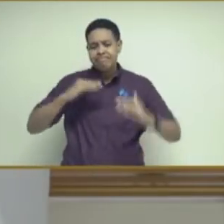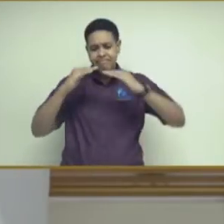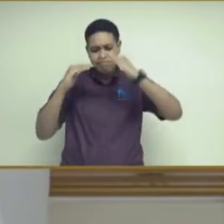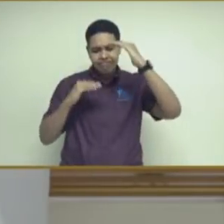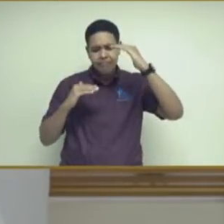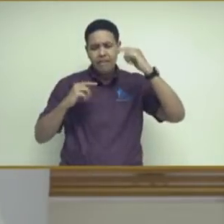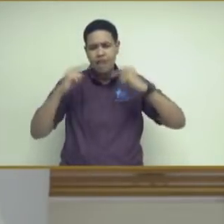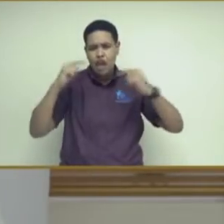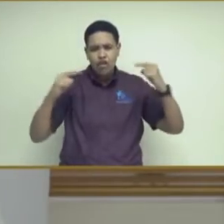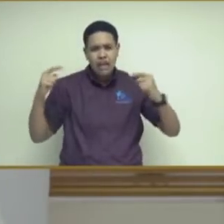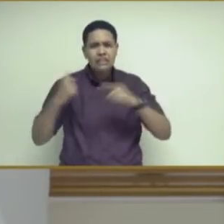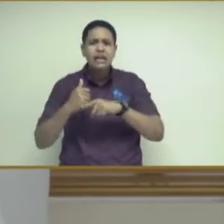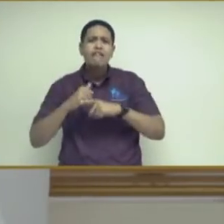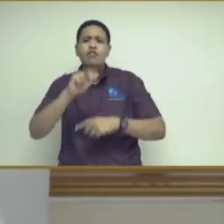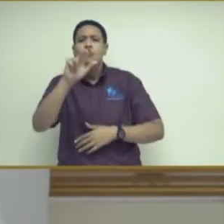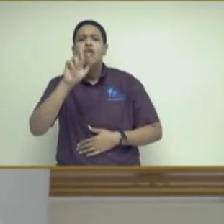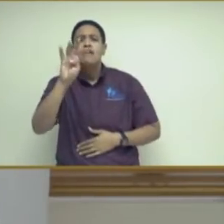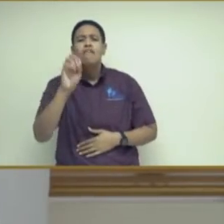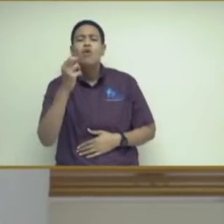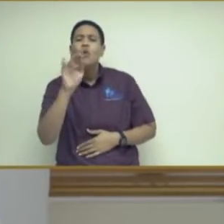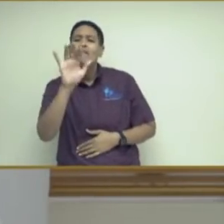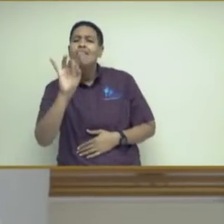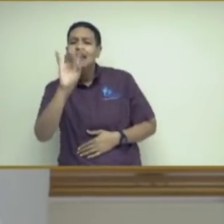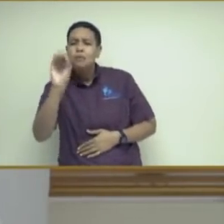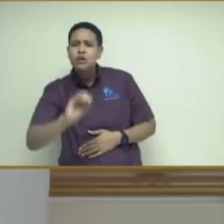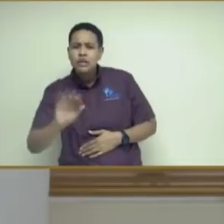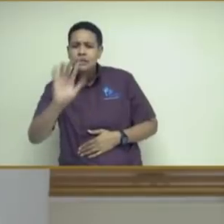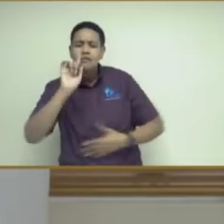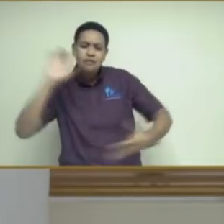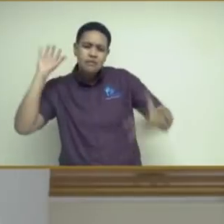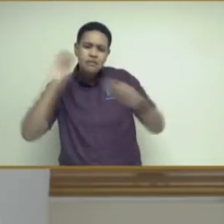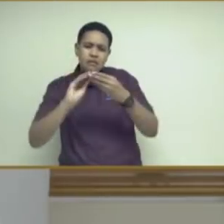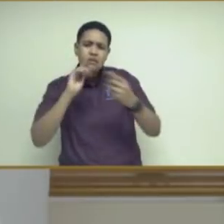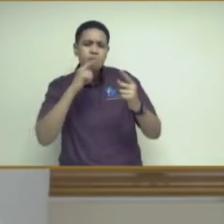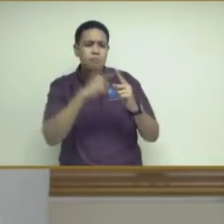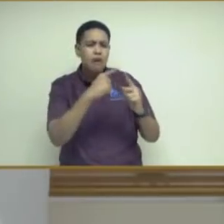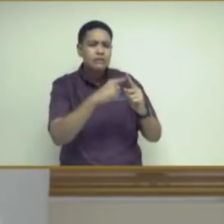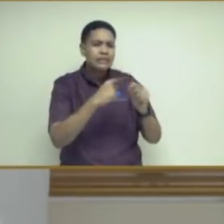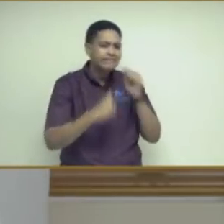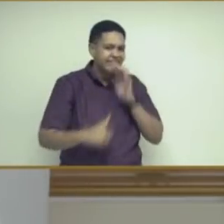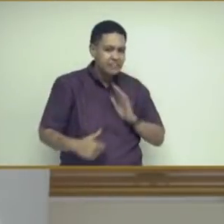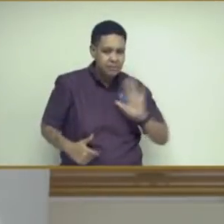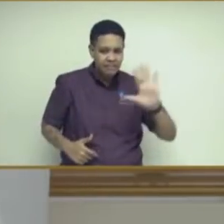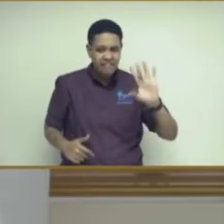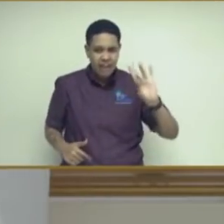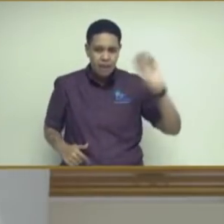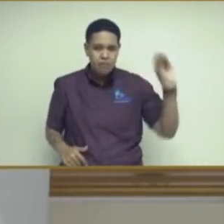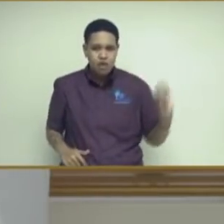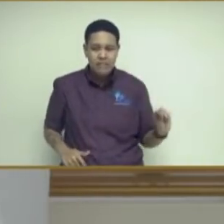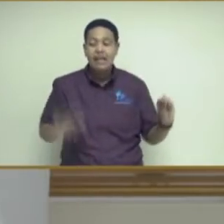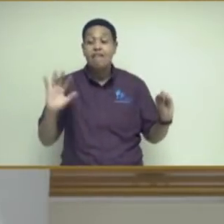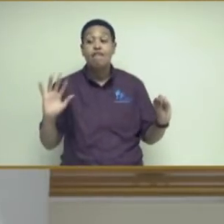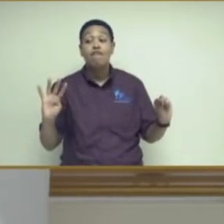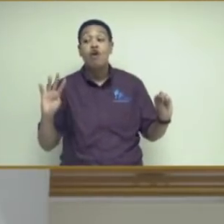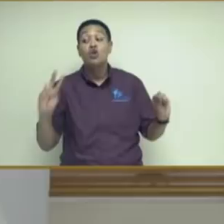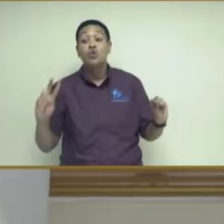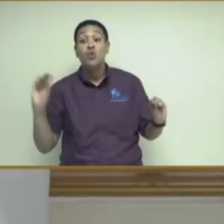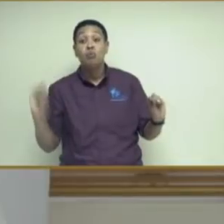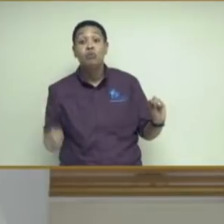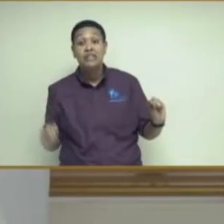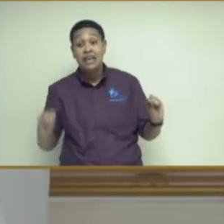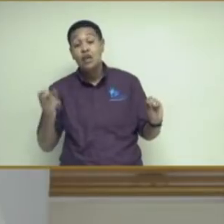variation, 340 or 58% of the positive cases are females, 42%